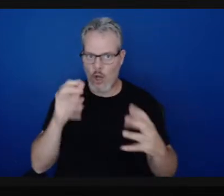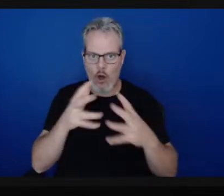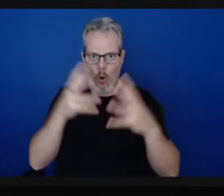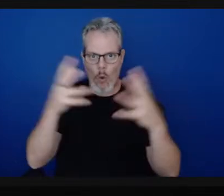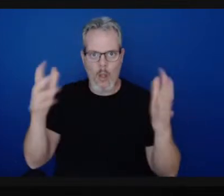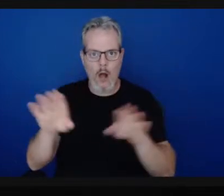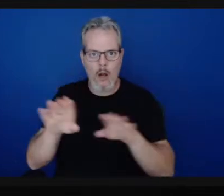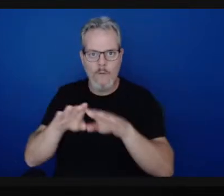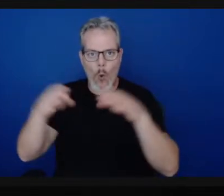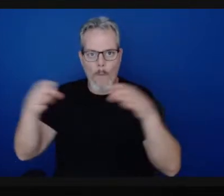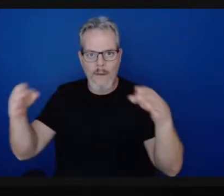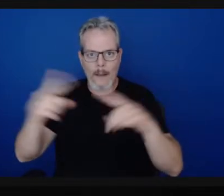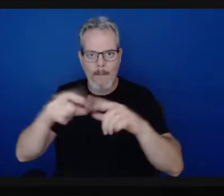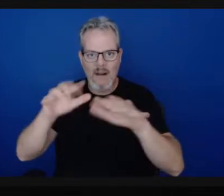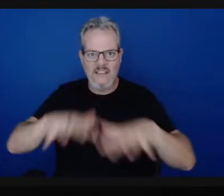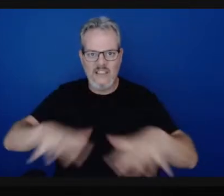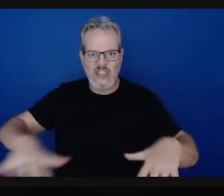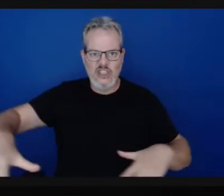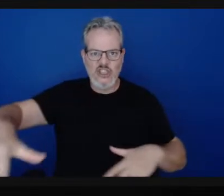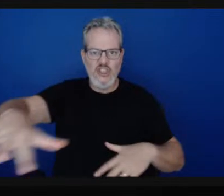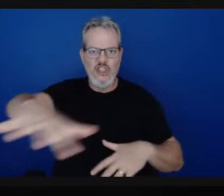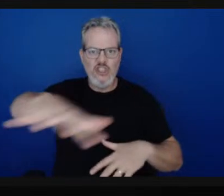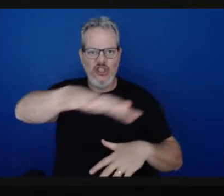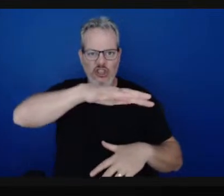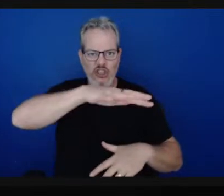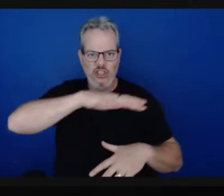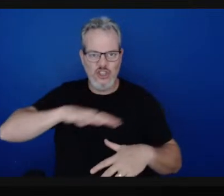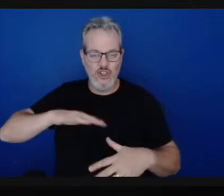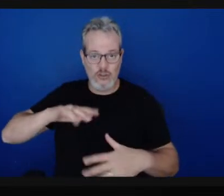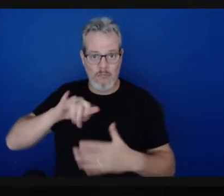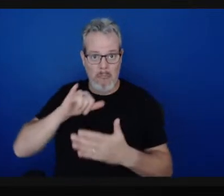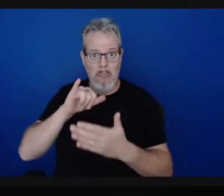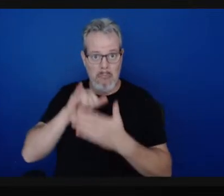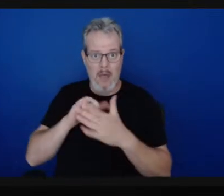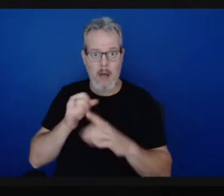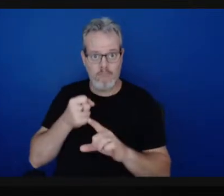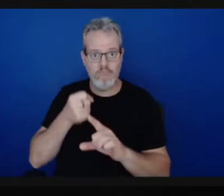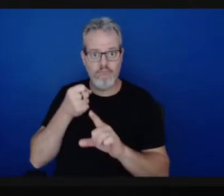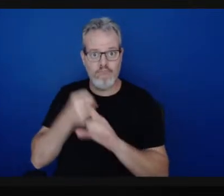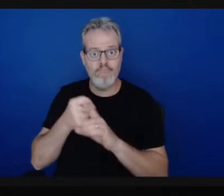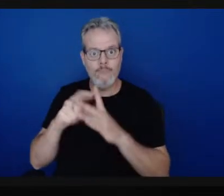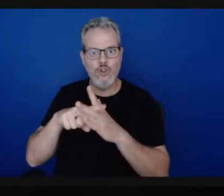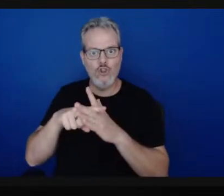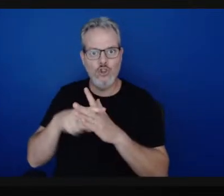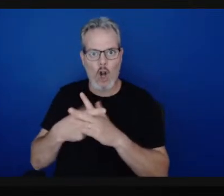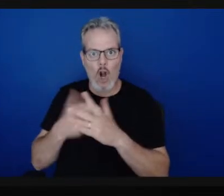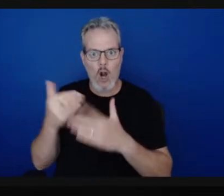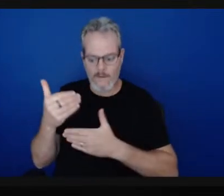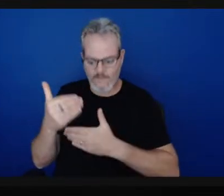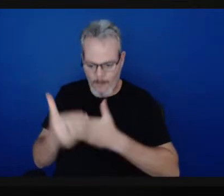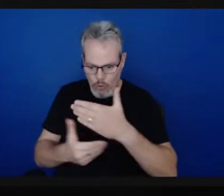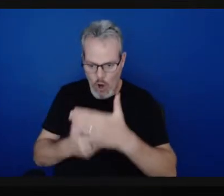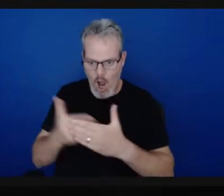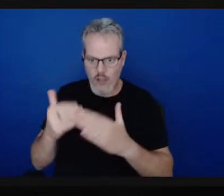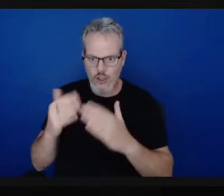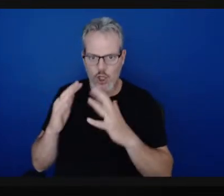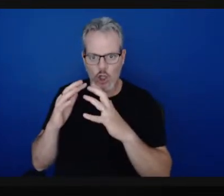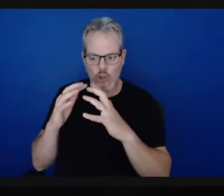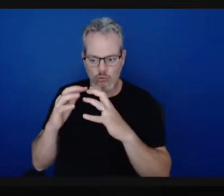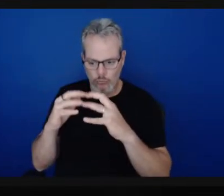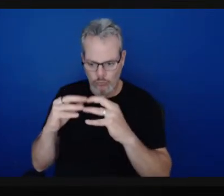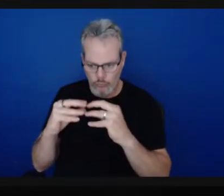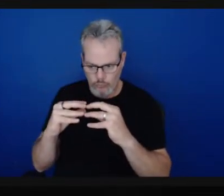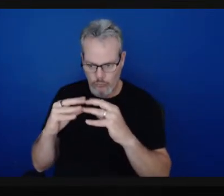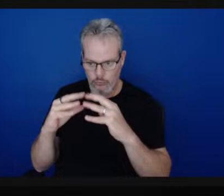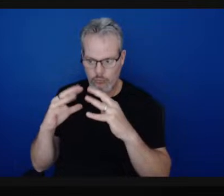wide area. That could be the start of a process where it slumps more and opens more and slumps